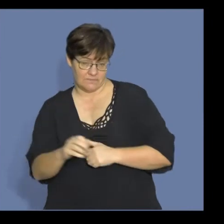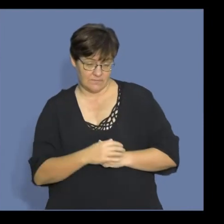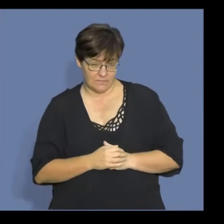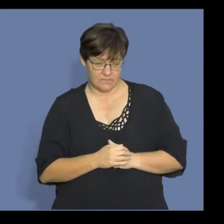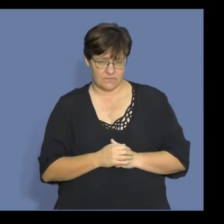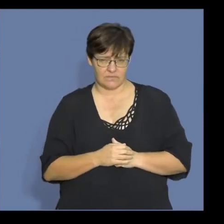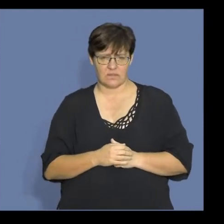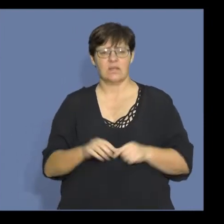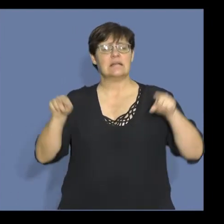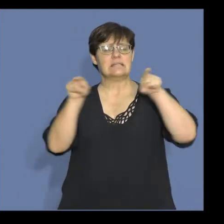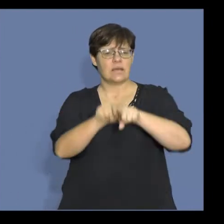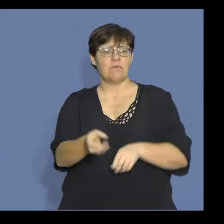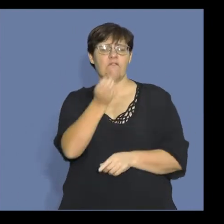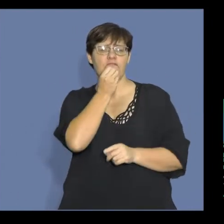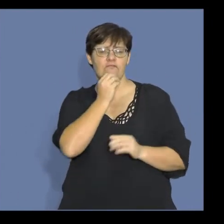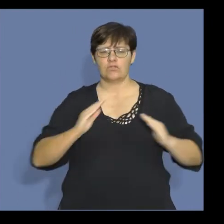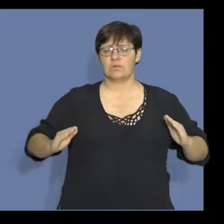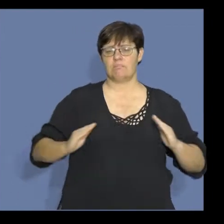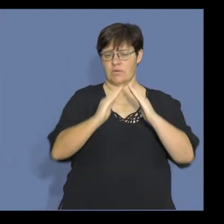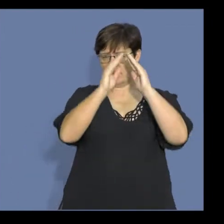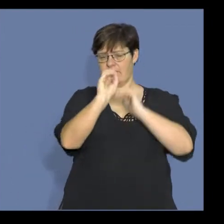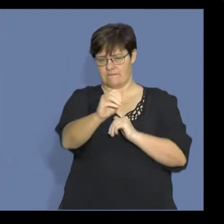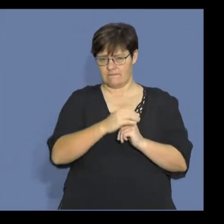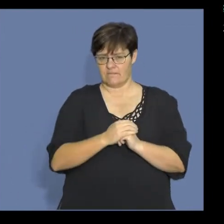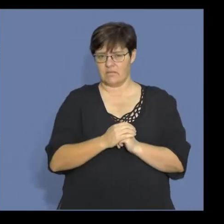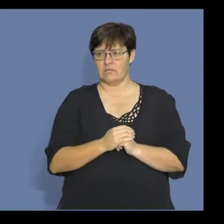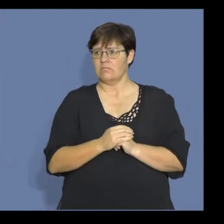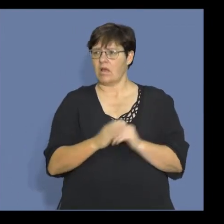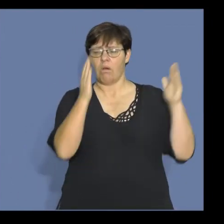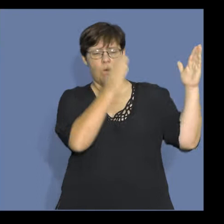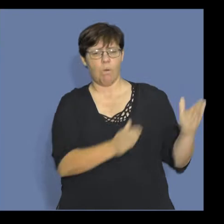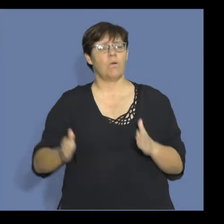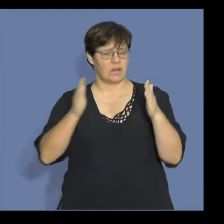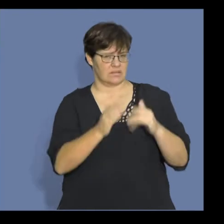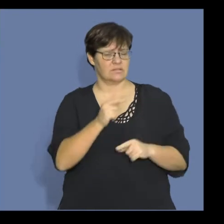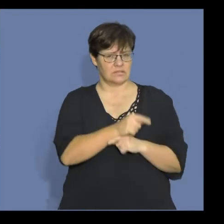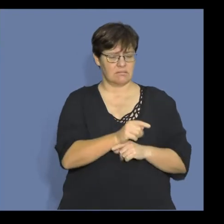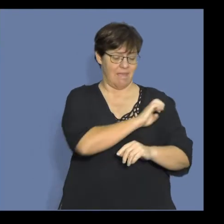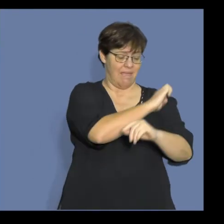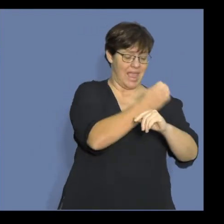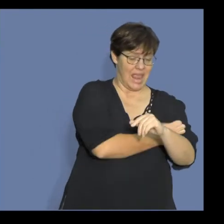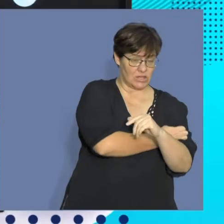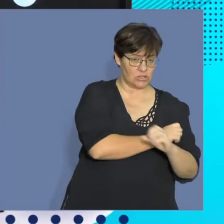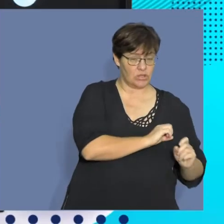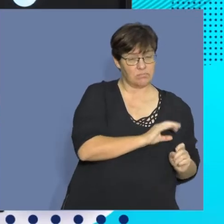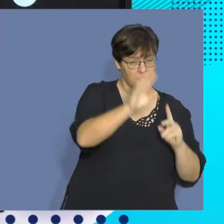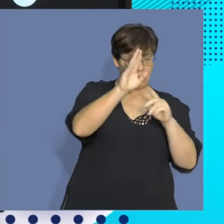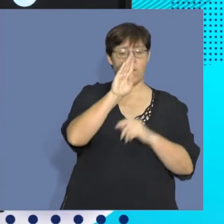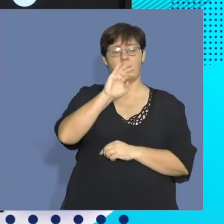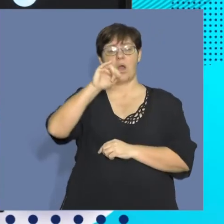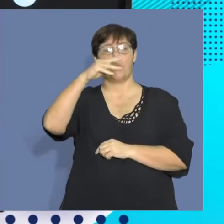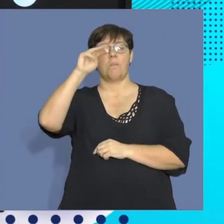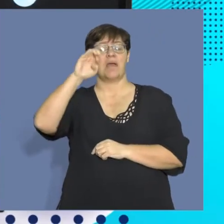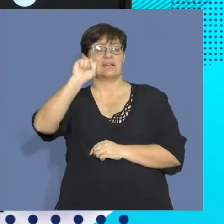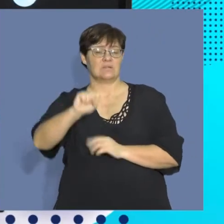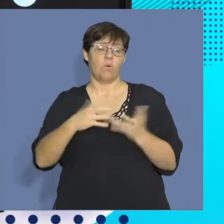We also spent some time looking at food pyramids. Again, the organization of either energy or